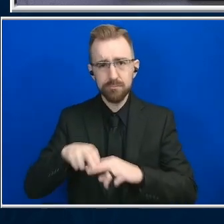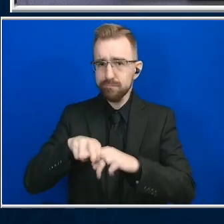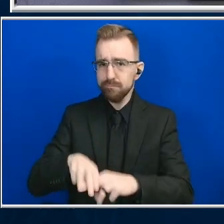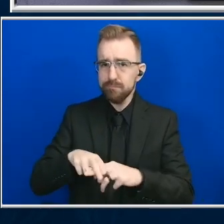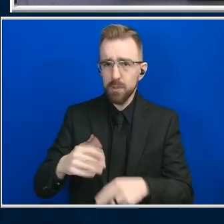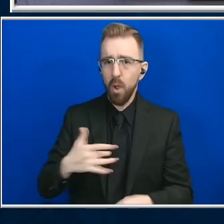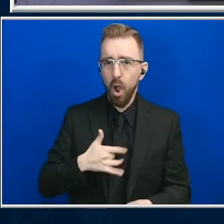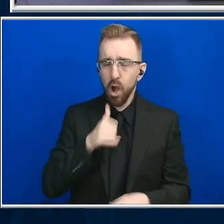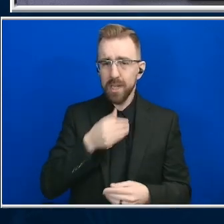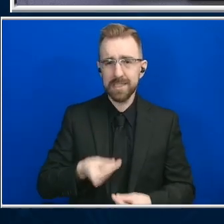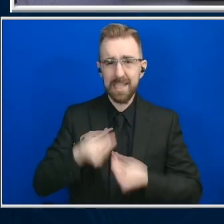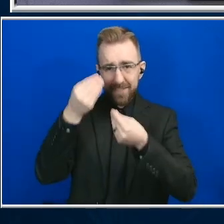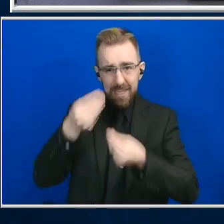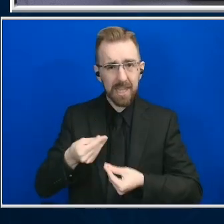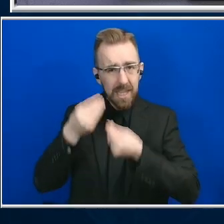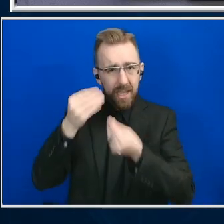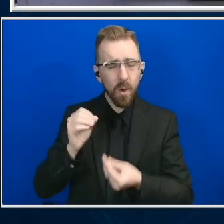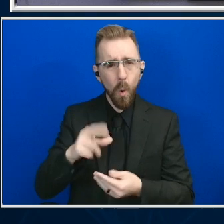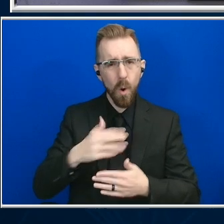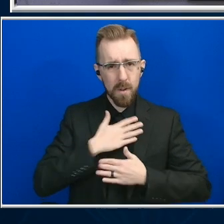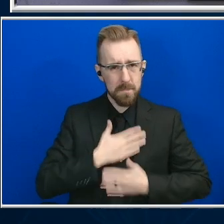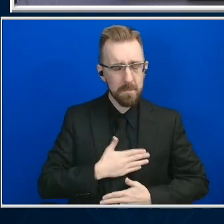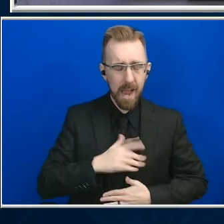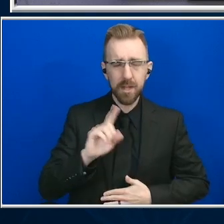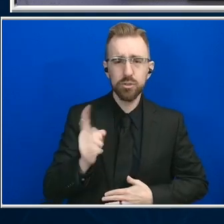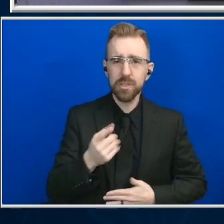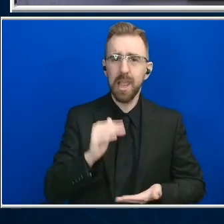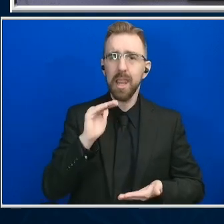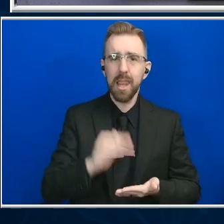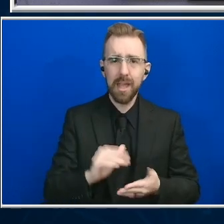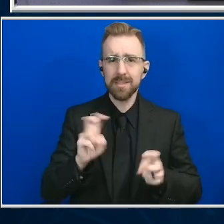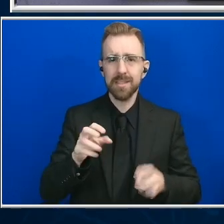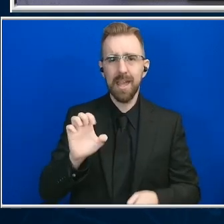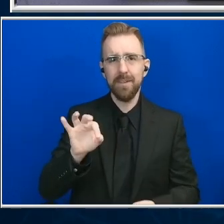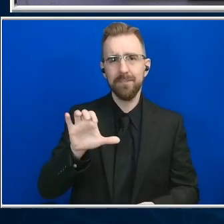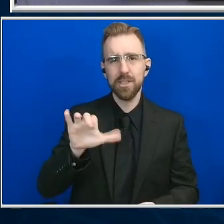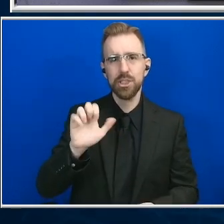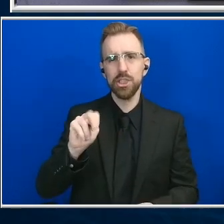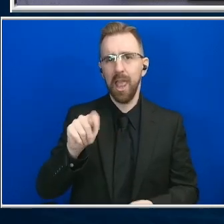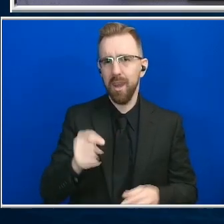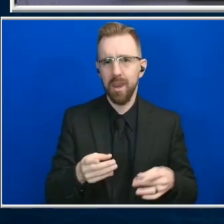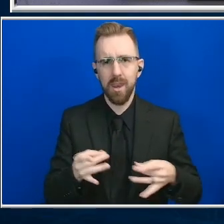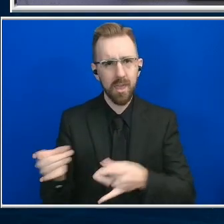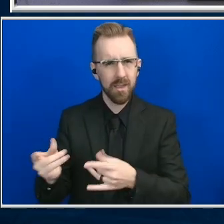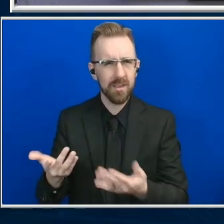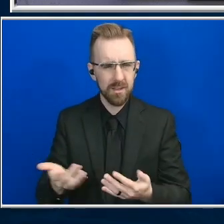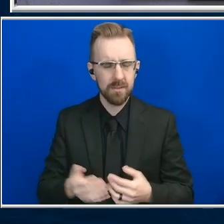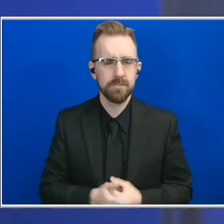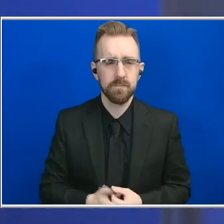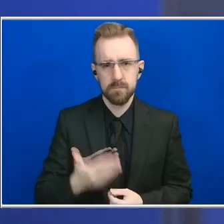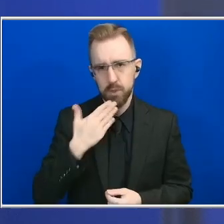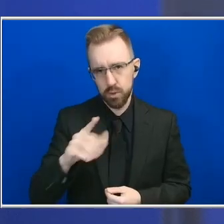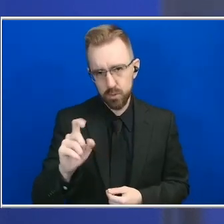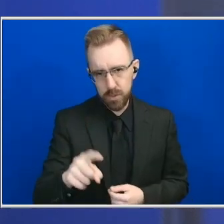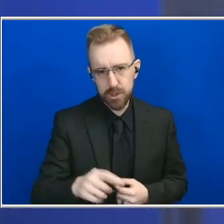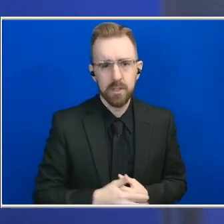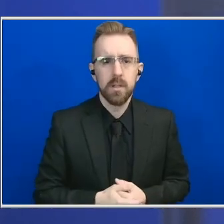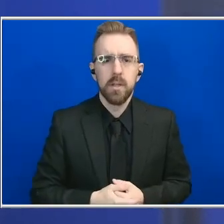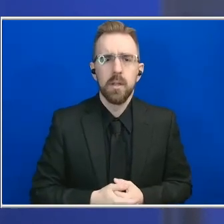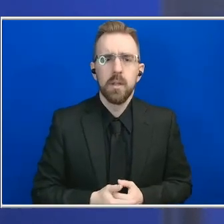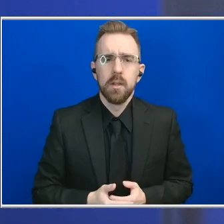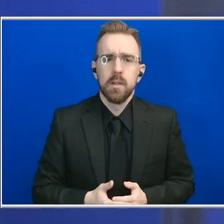brains, or do our bodies just get less efficient over time? Good question. Our